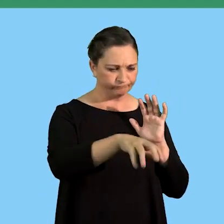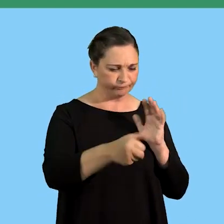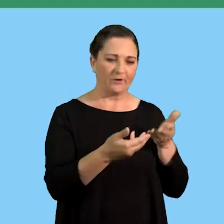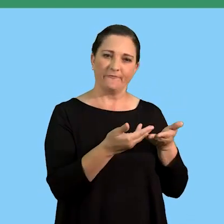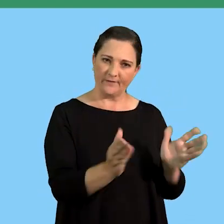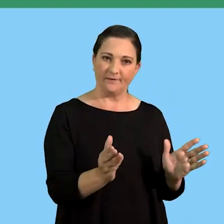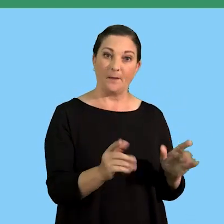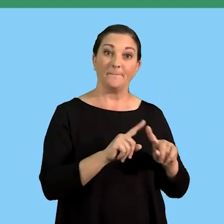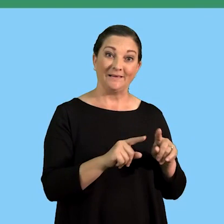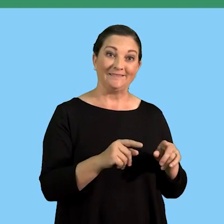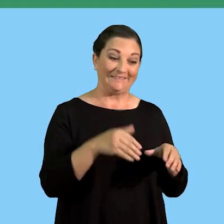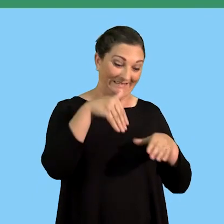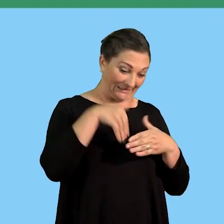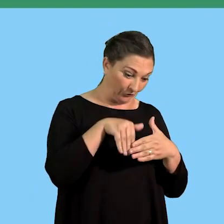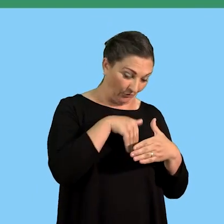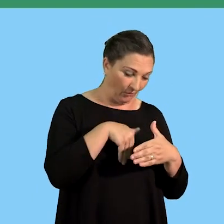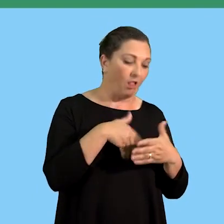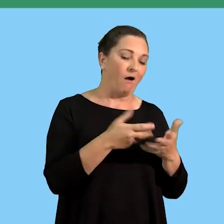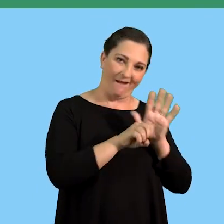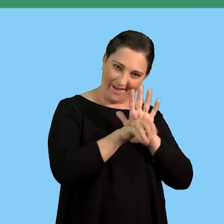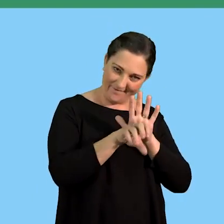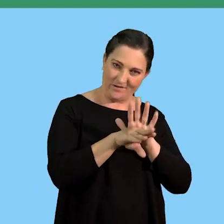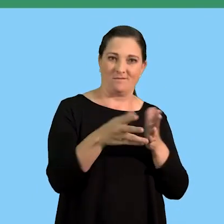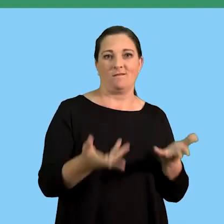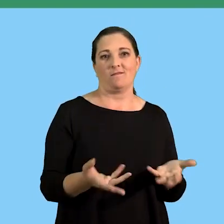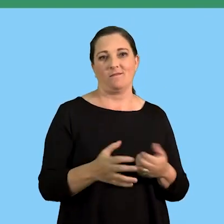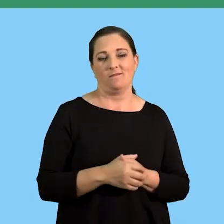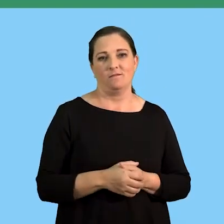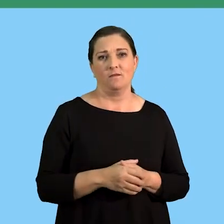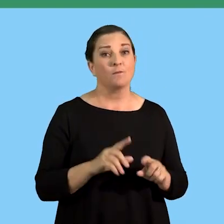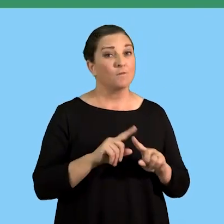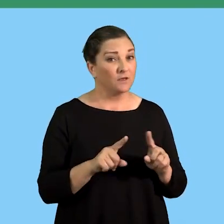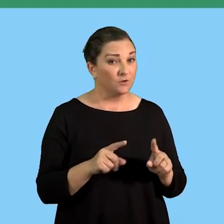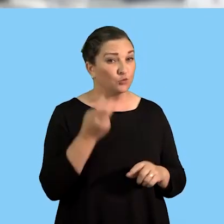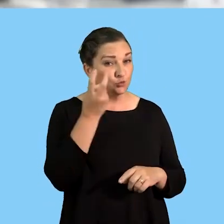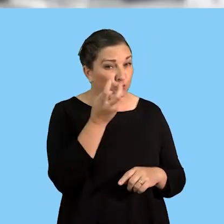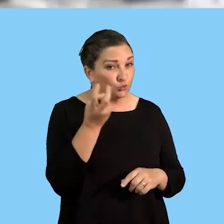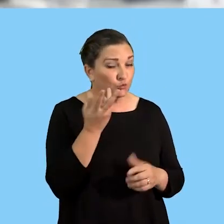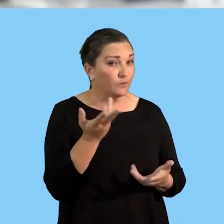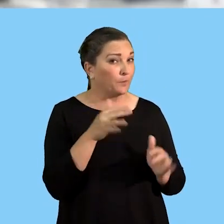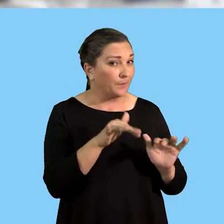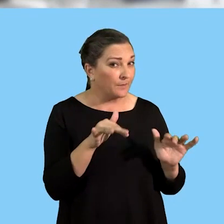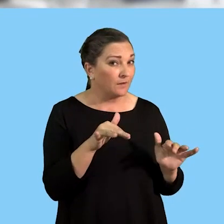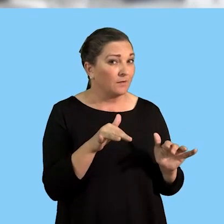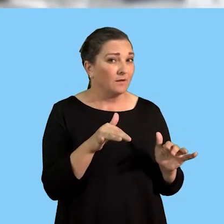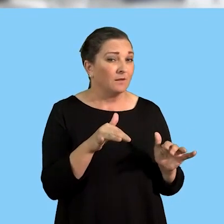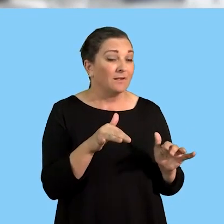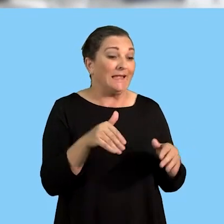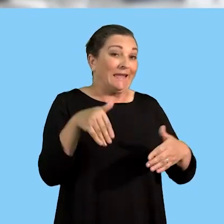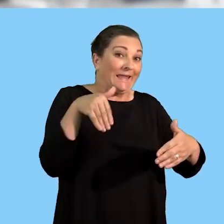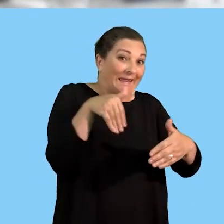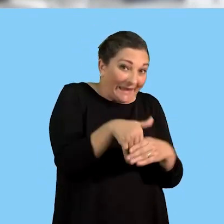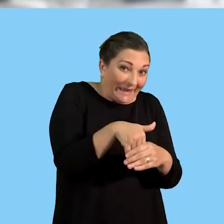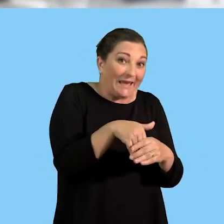business internally. Now, very important to note is that we are looking for candidates that are